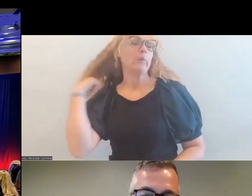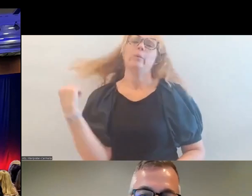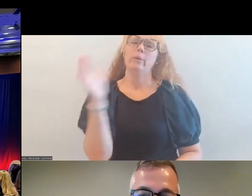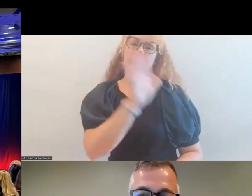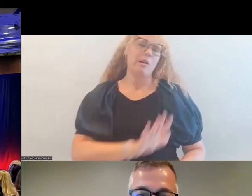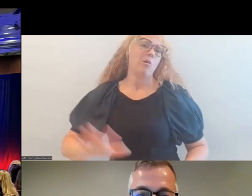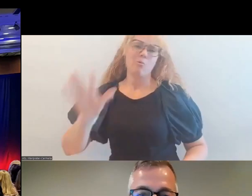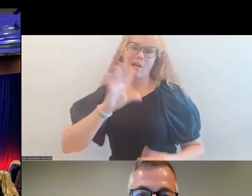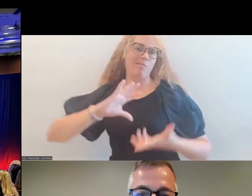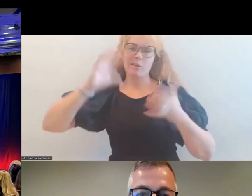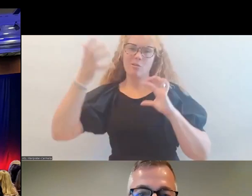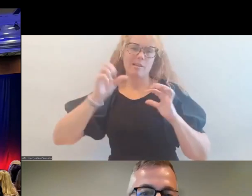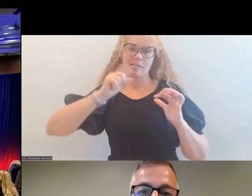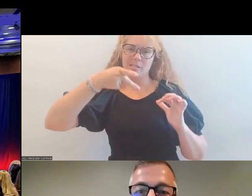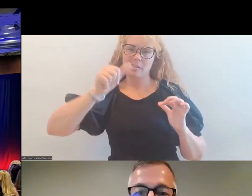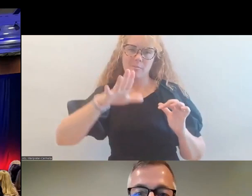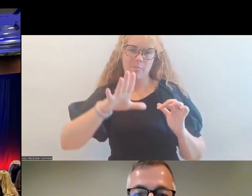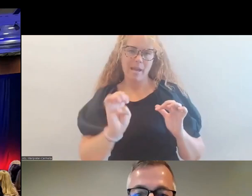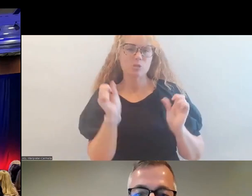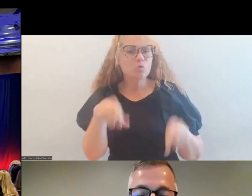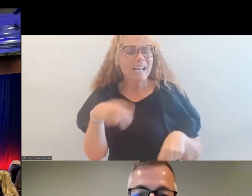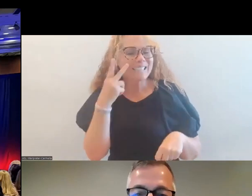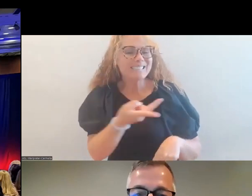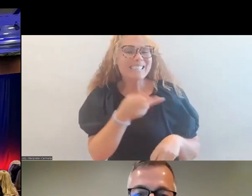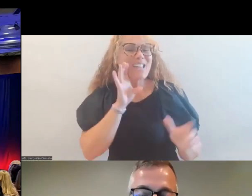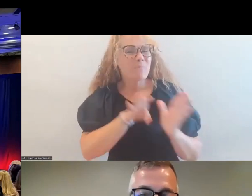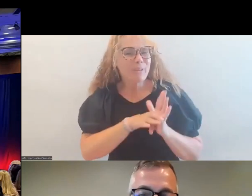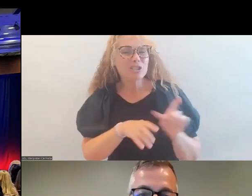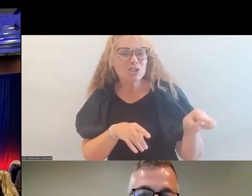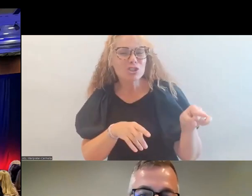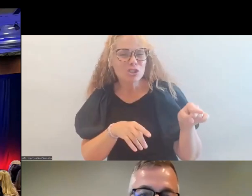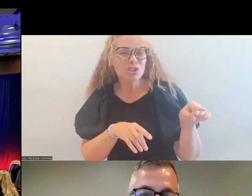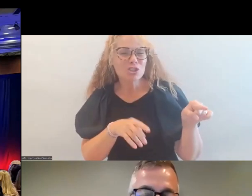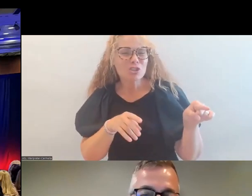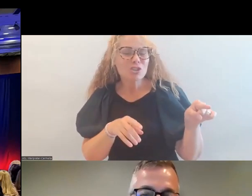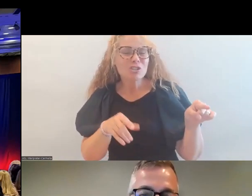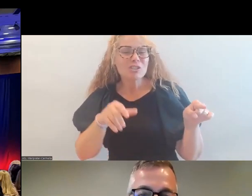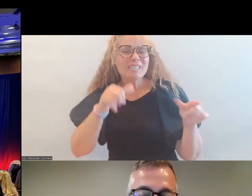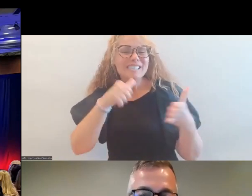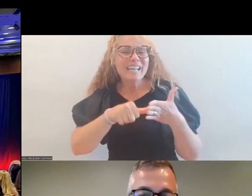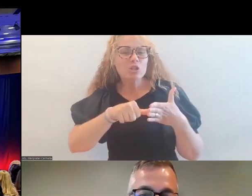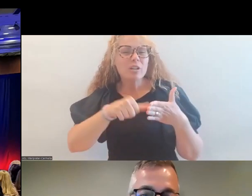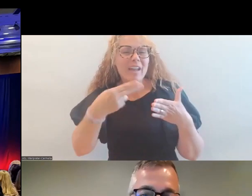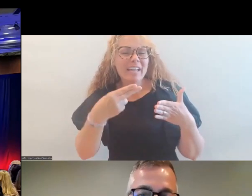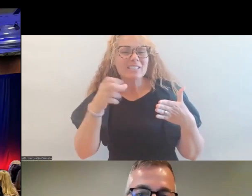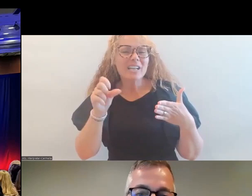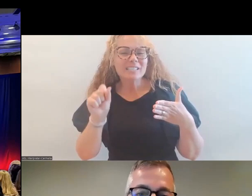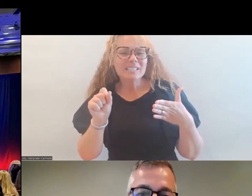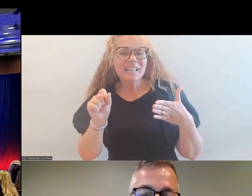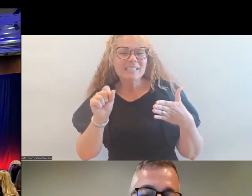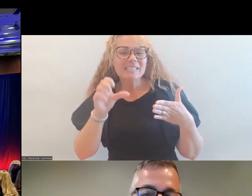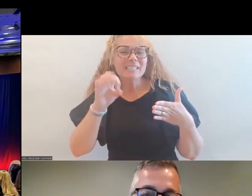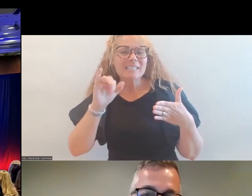across the crisis space. You can see there a picture of the Secretary of HHS. Secretary Becerra was